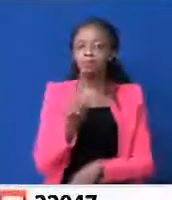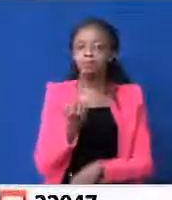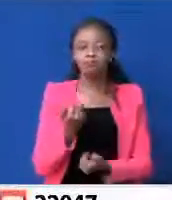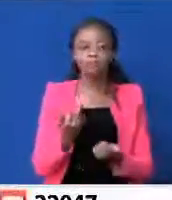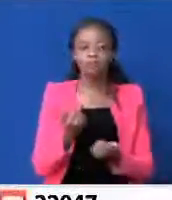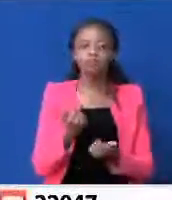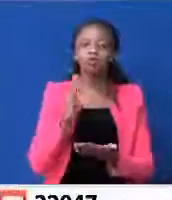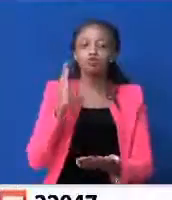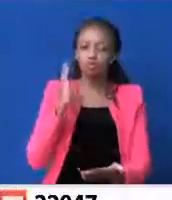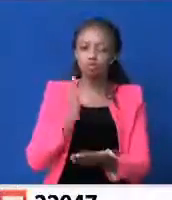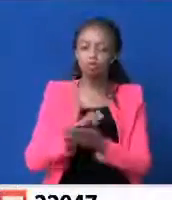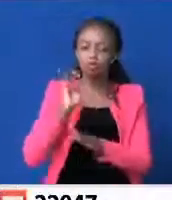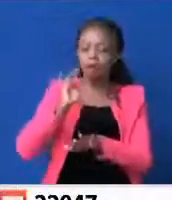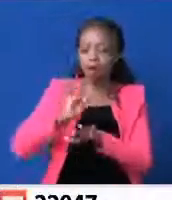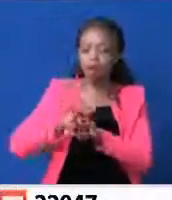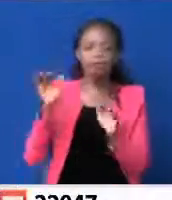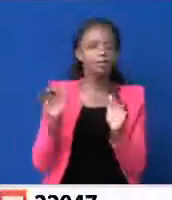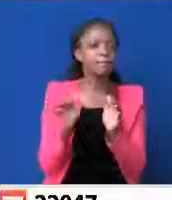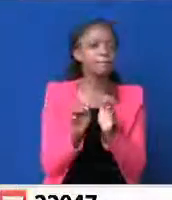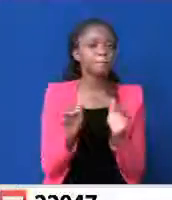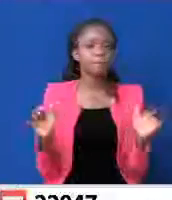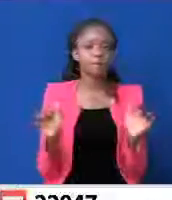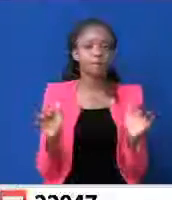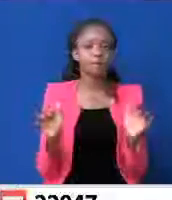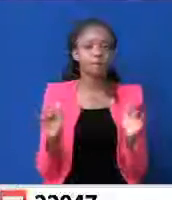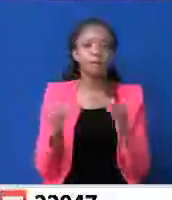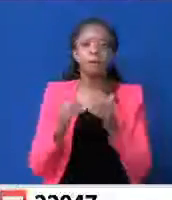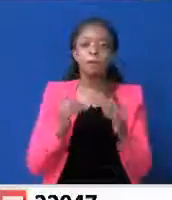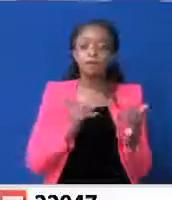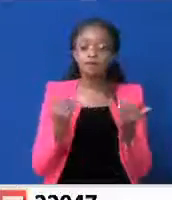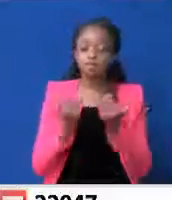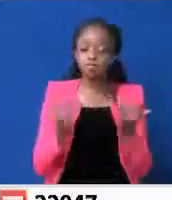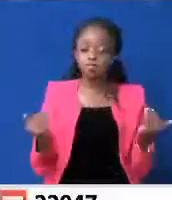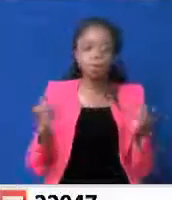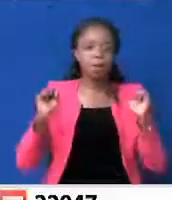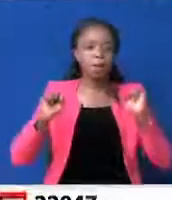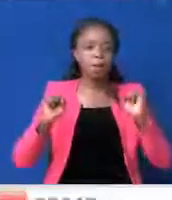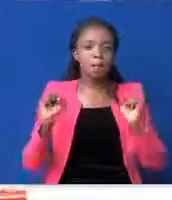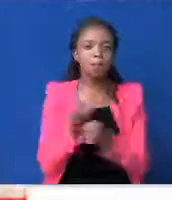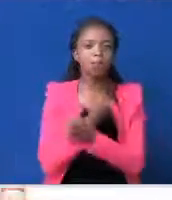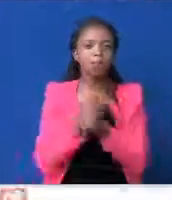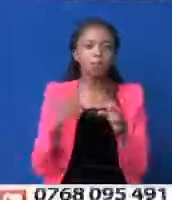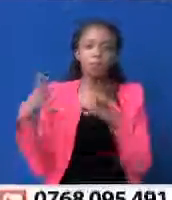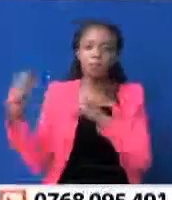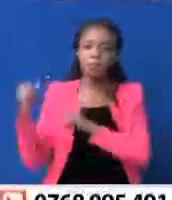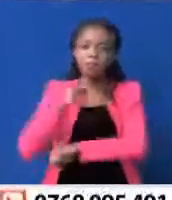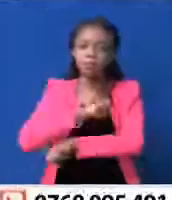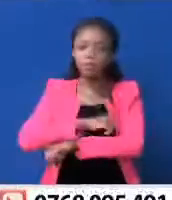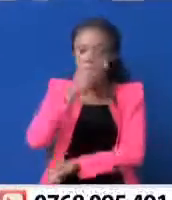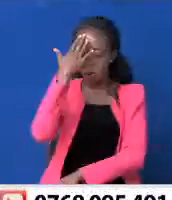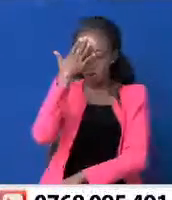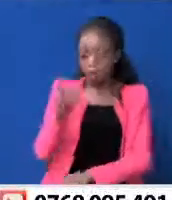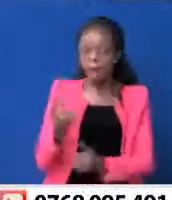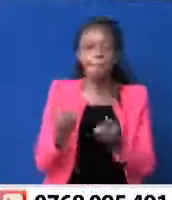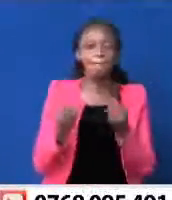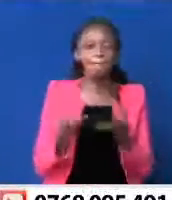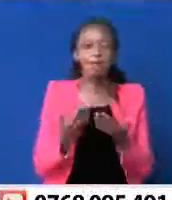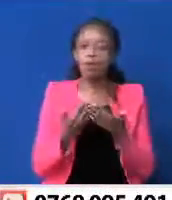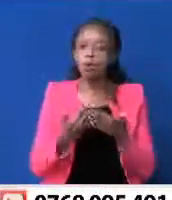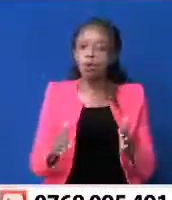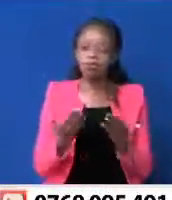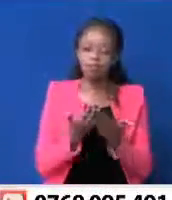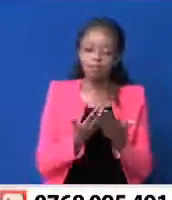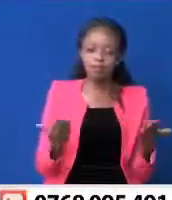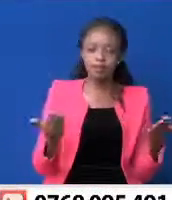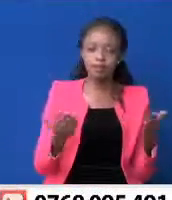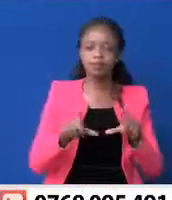severely affected by the operation and are worried their children may not resume learning since many have lost their properties as well as land.